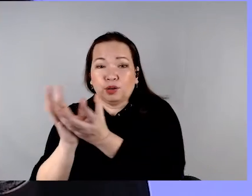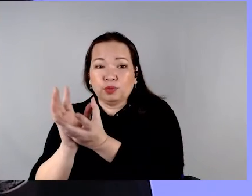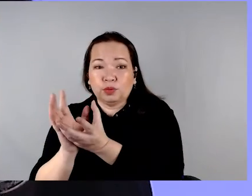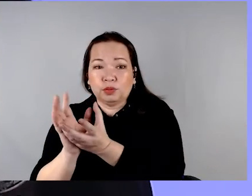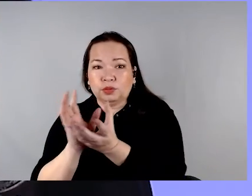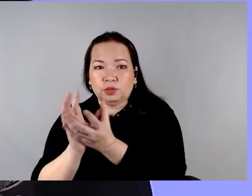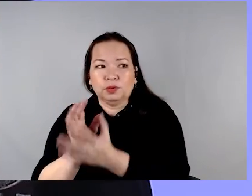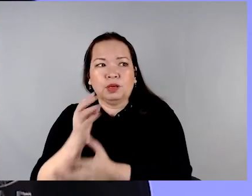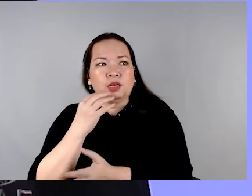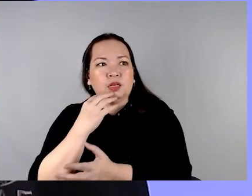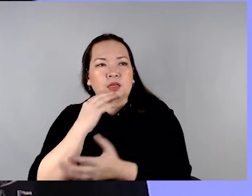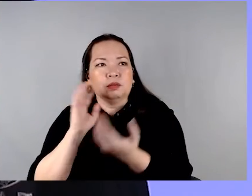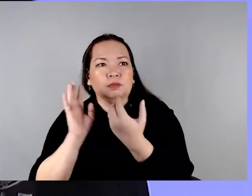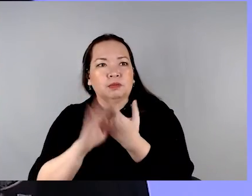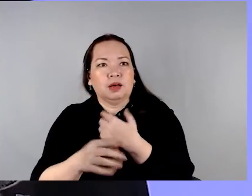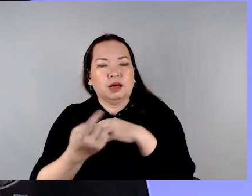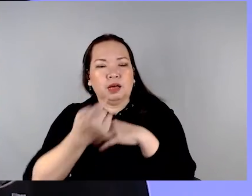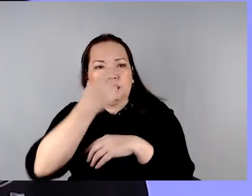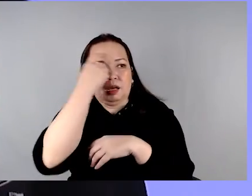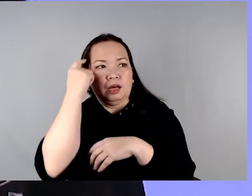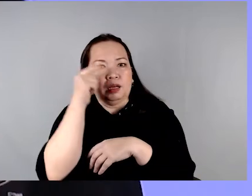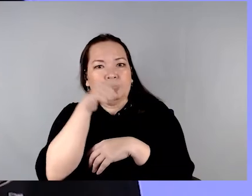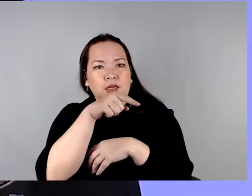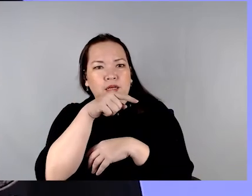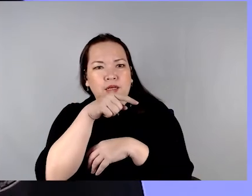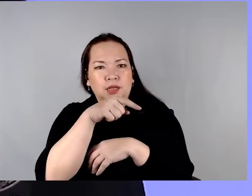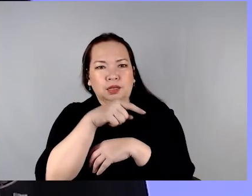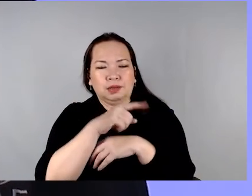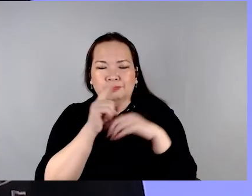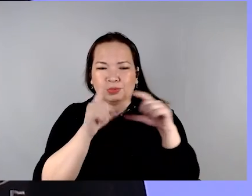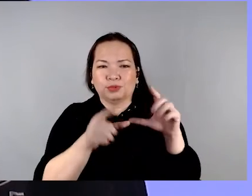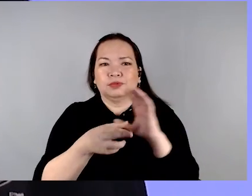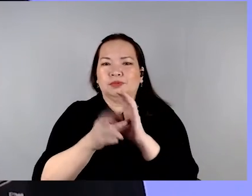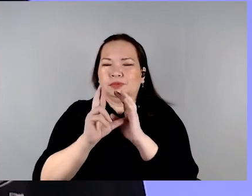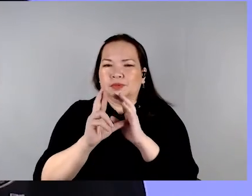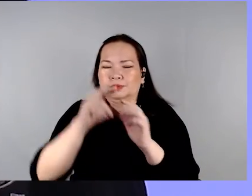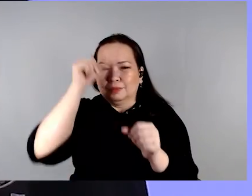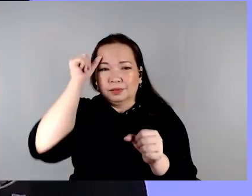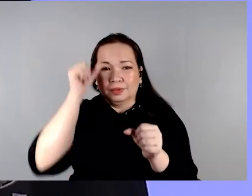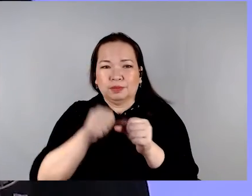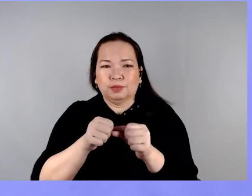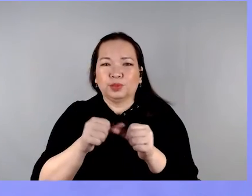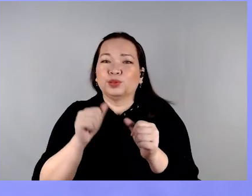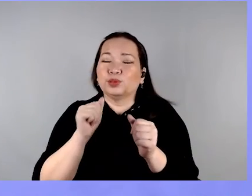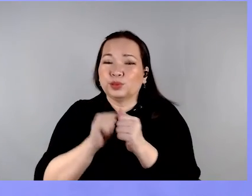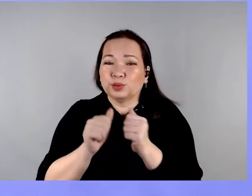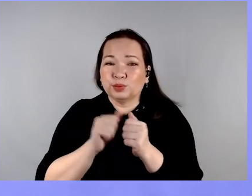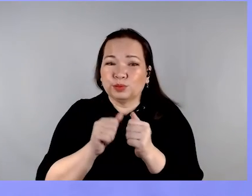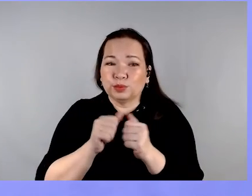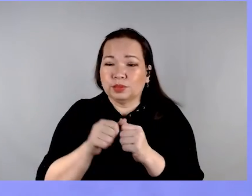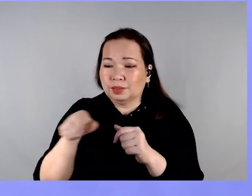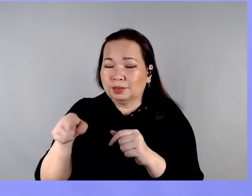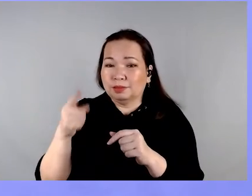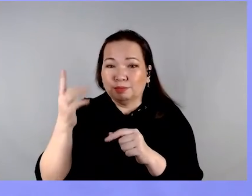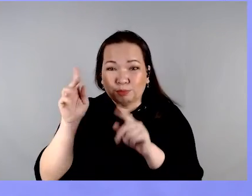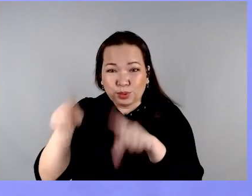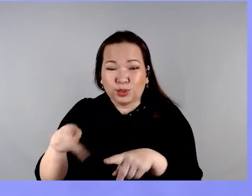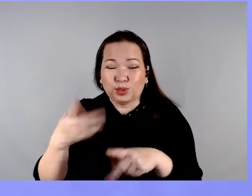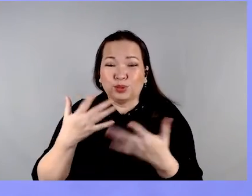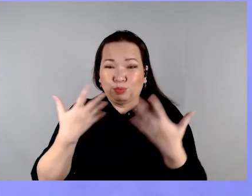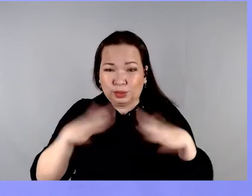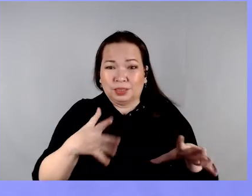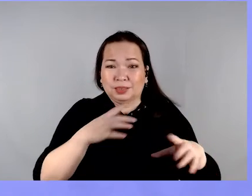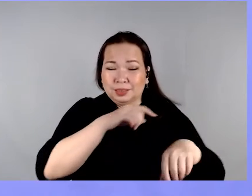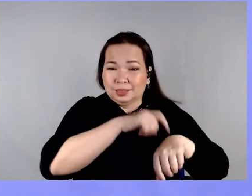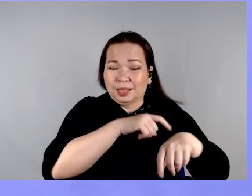returning to the community, the unaddressed concerns from before will certainly be revived. Consequently, the ex-offender